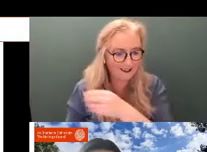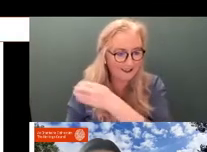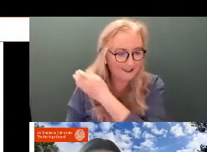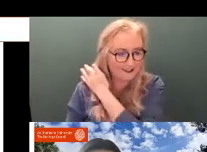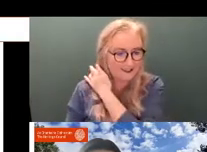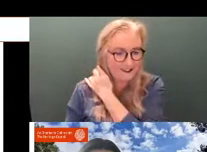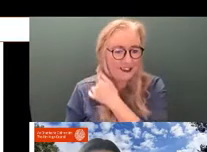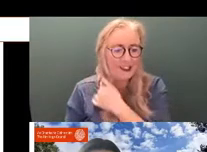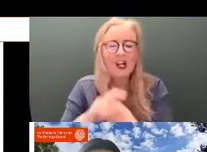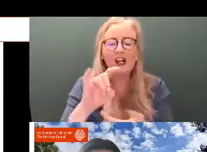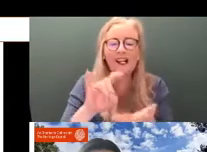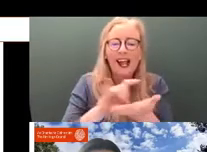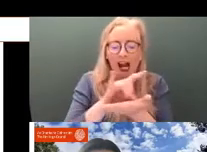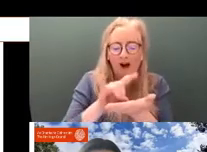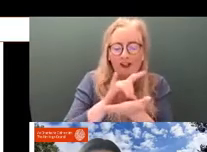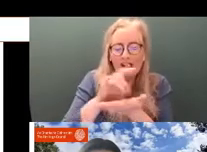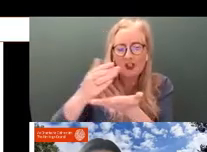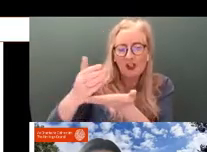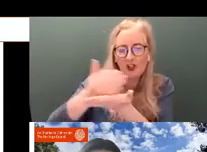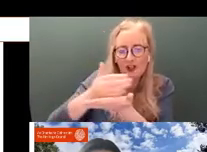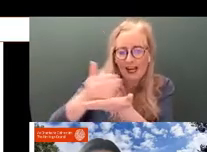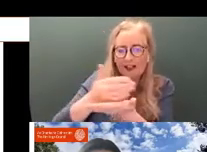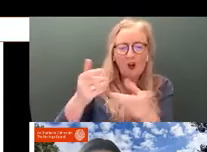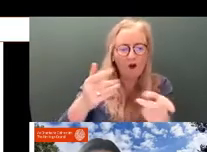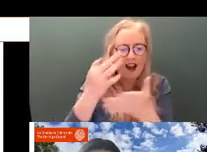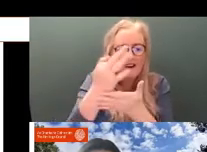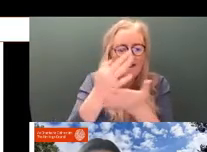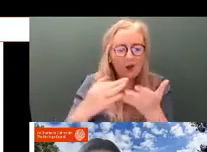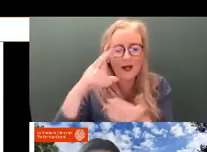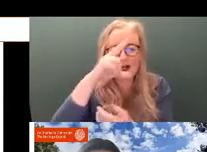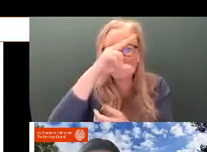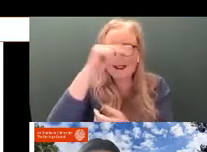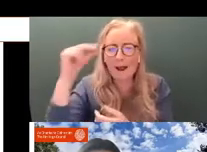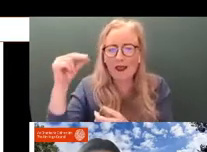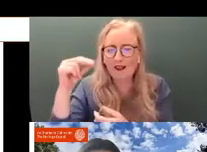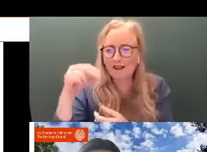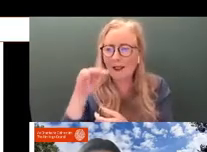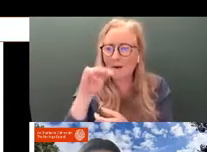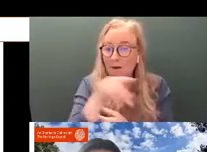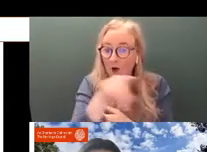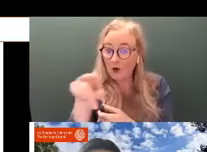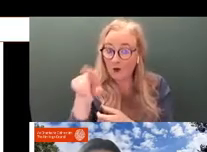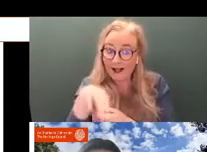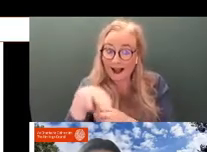It's heritage sharing, so again, a few examples there of something that you might consider.